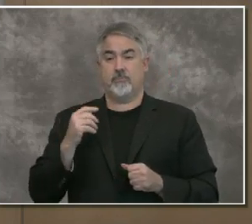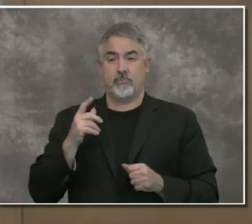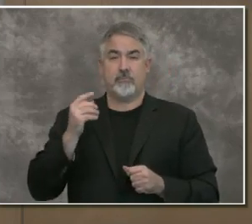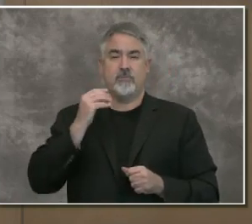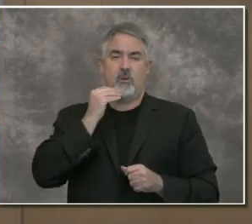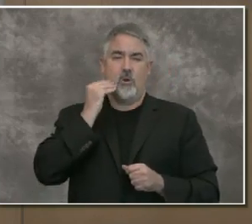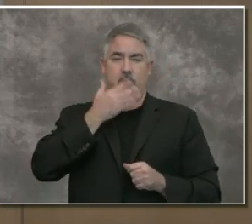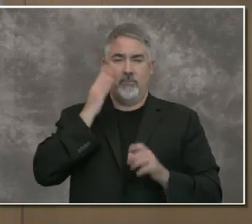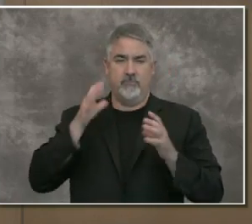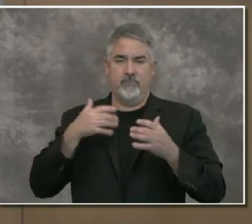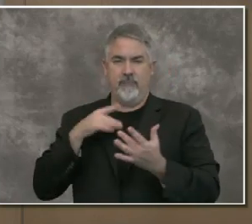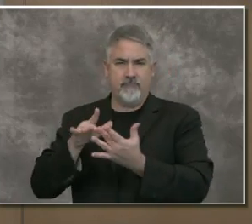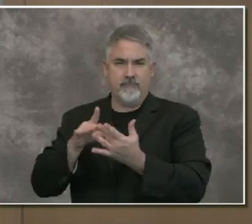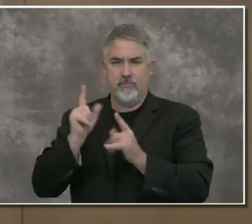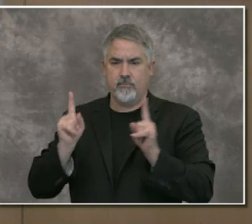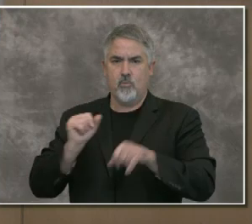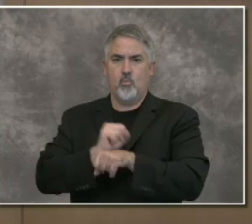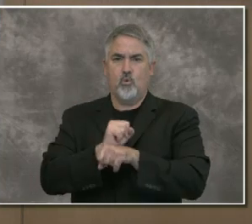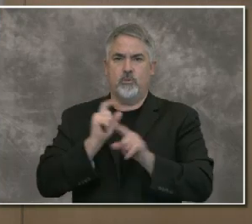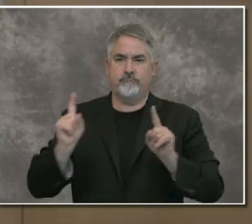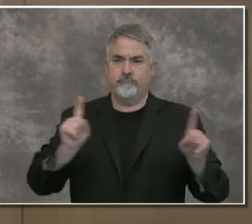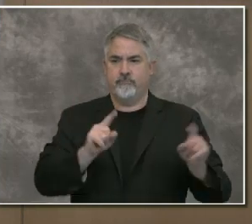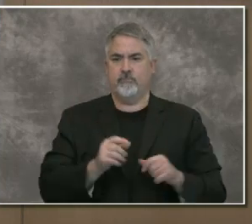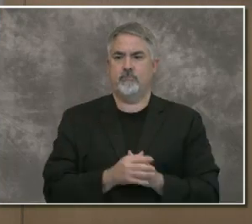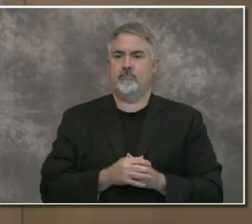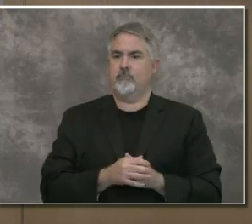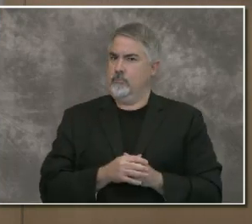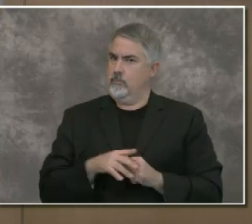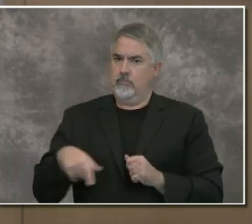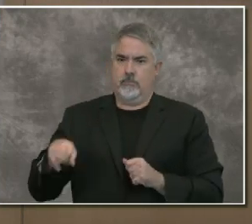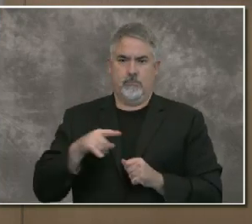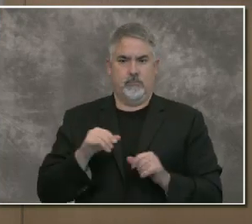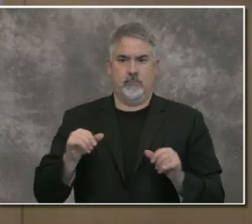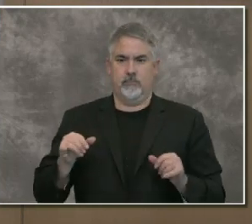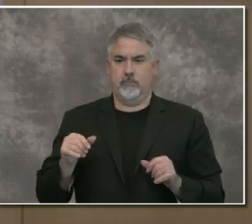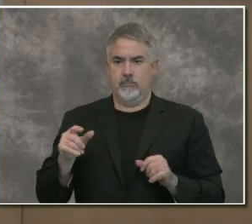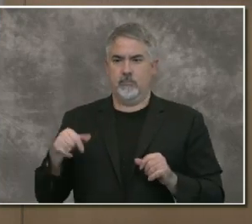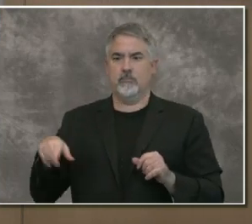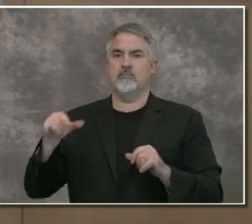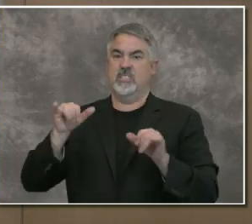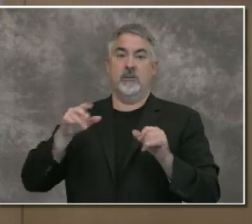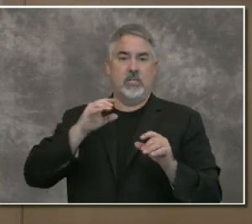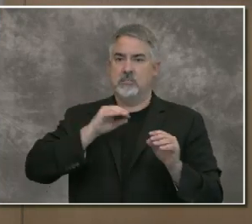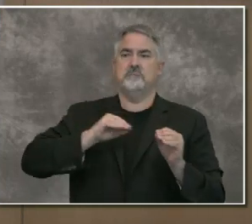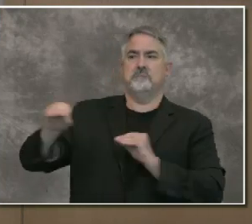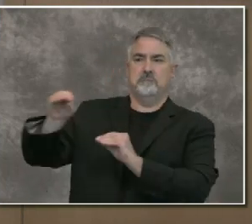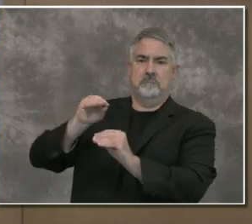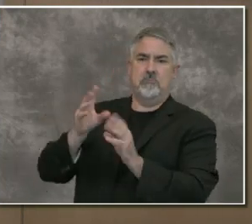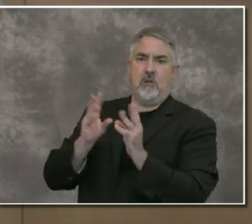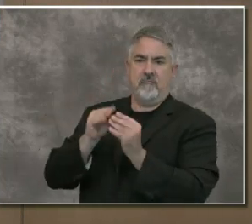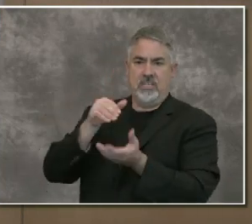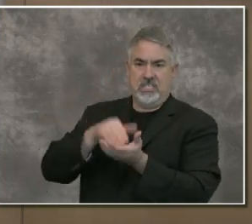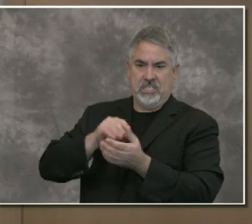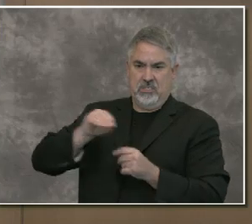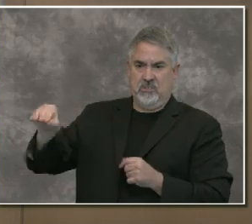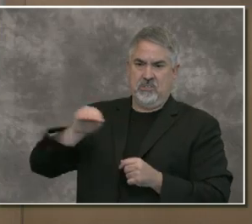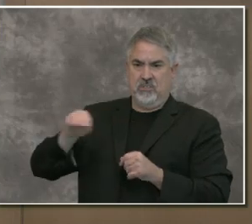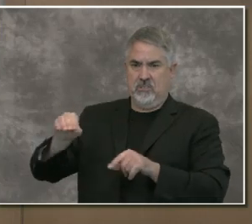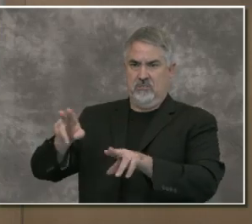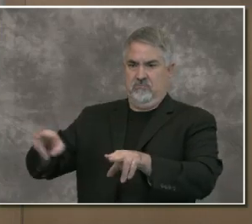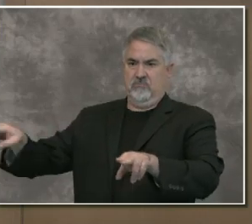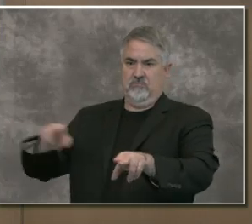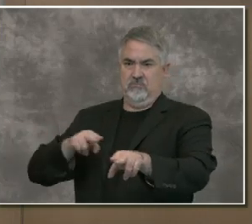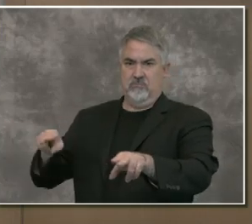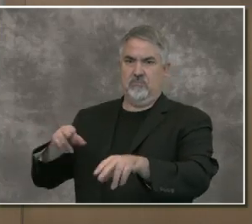and all of those efforts certainly continue with the convention center. And so we're doing everything we can to identify early any unsheltered individual who